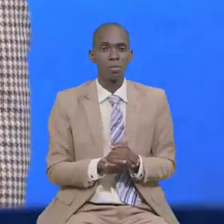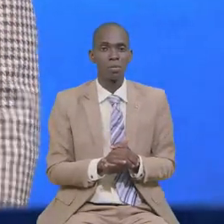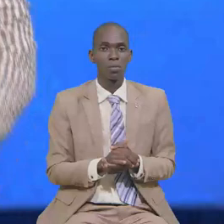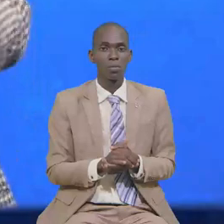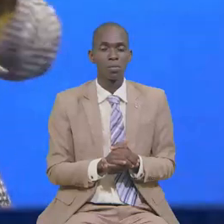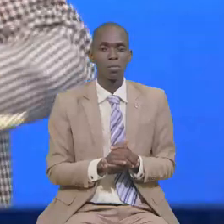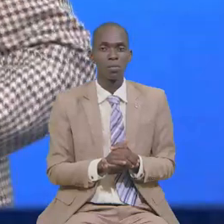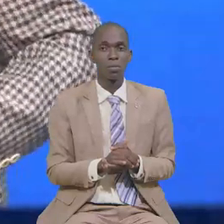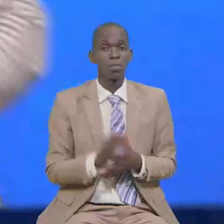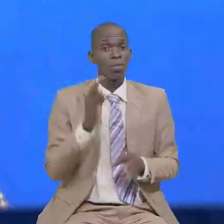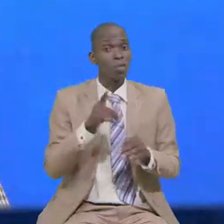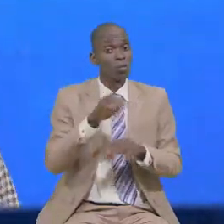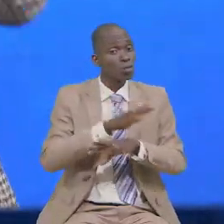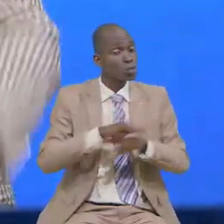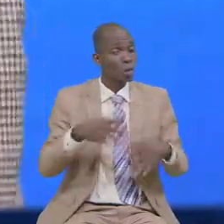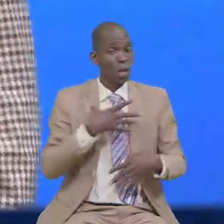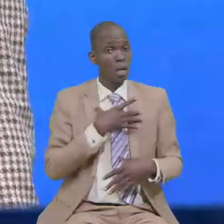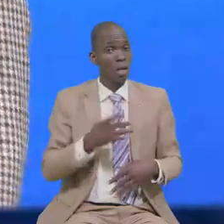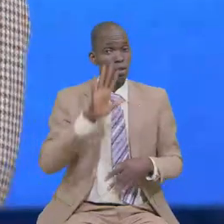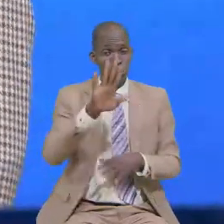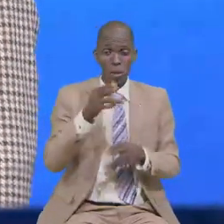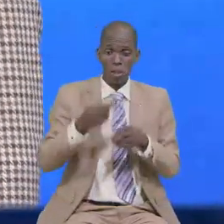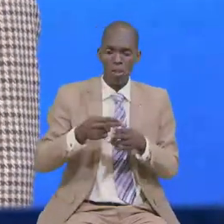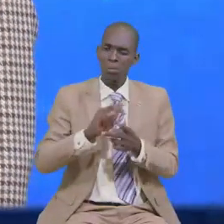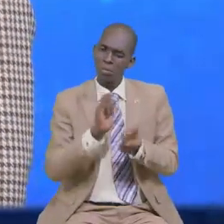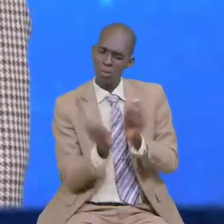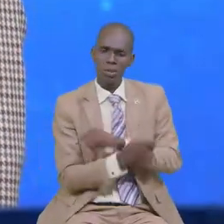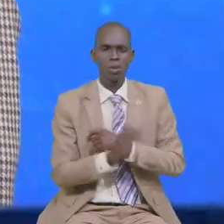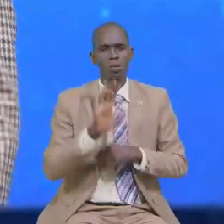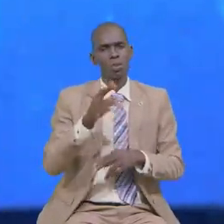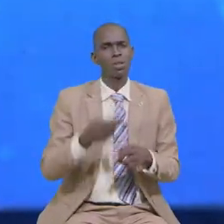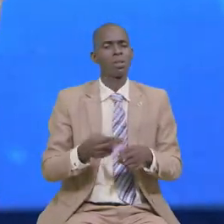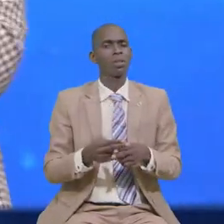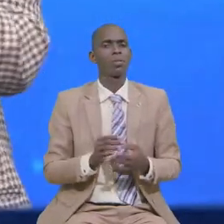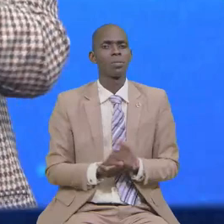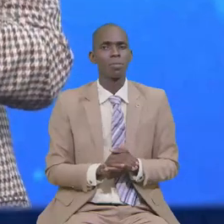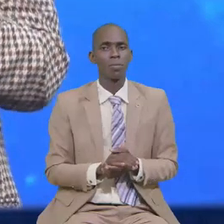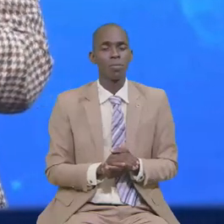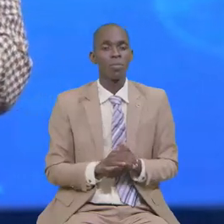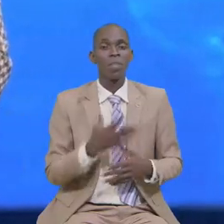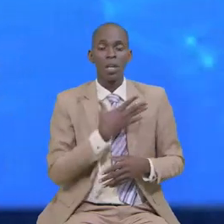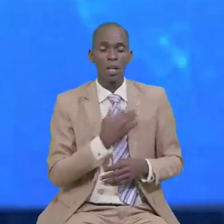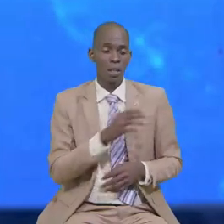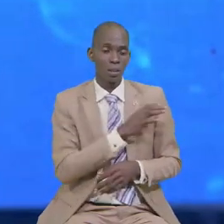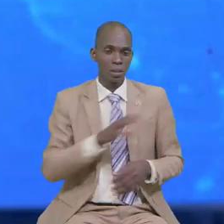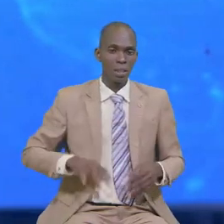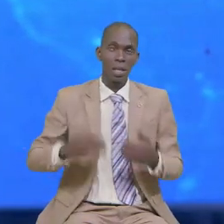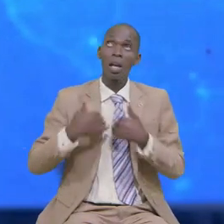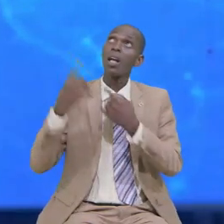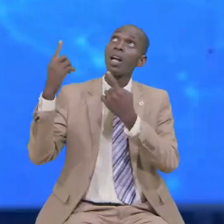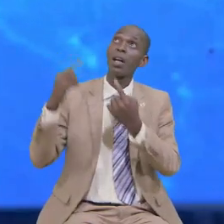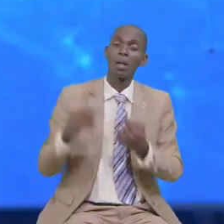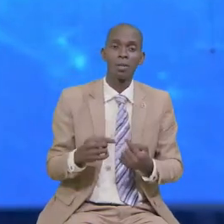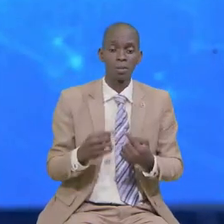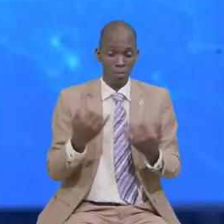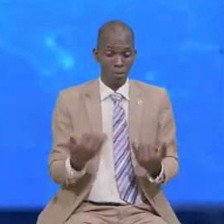If you don't like your name, change the name. And Christ has come. Tonight,